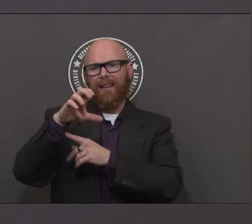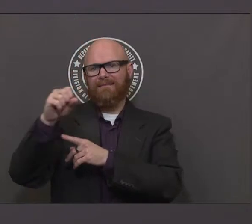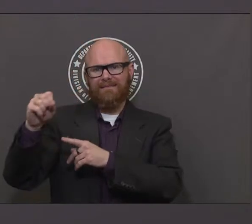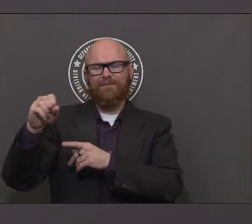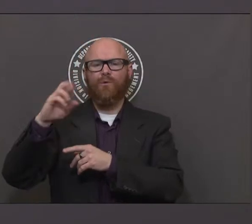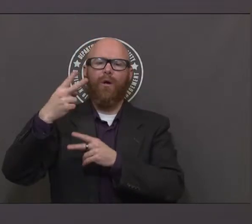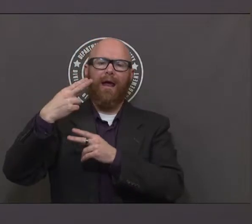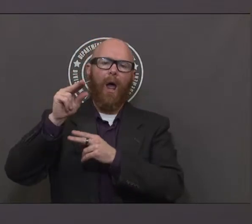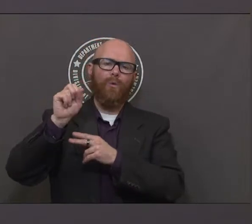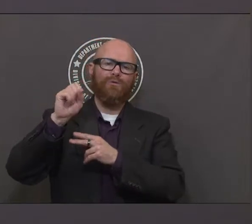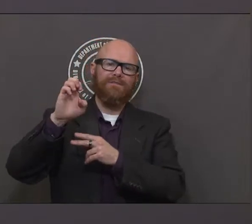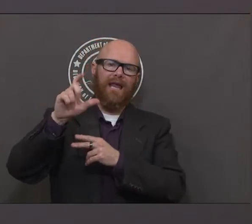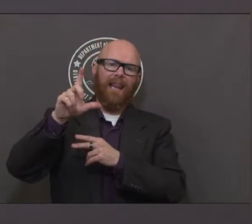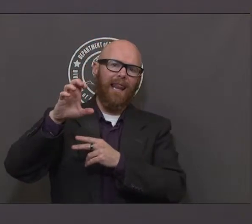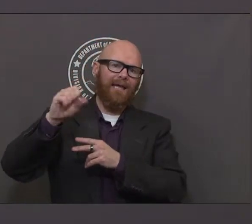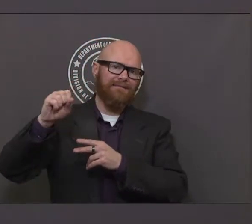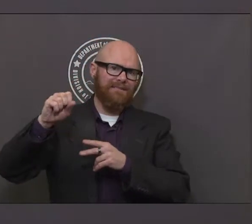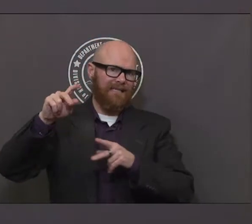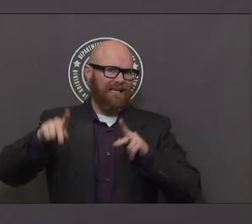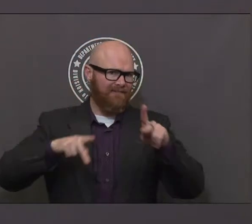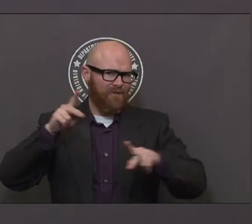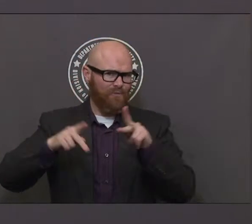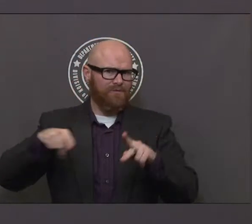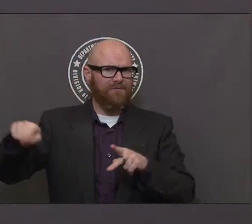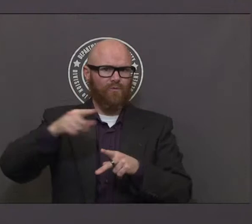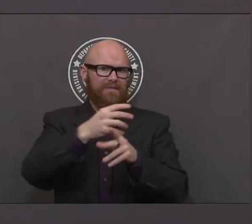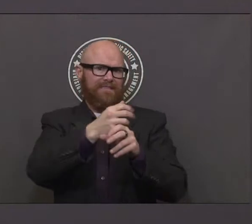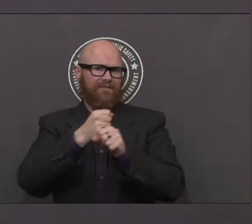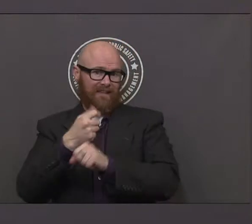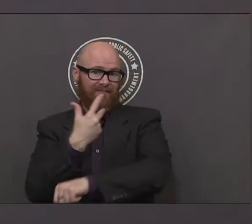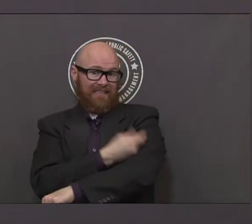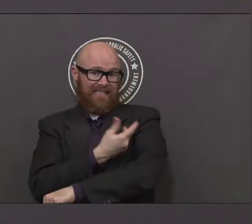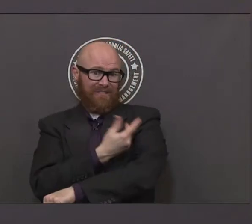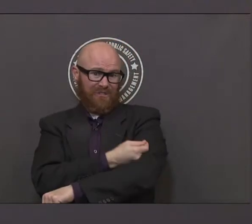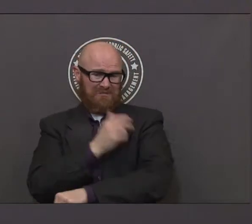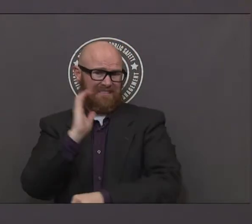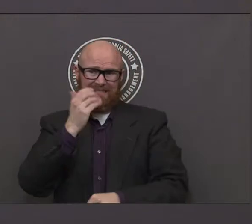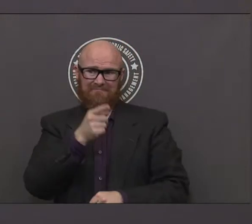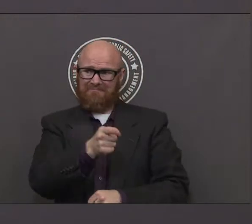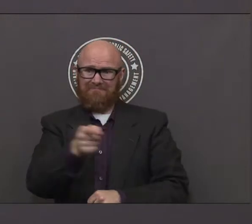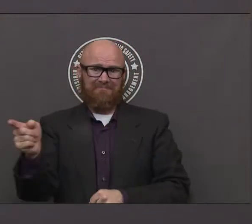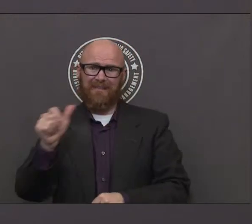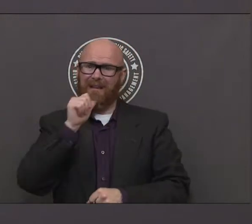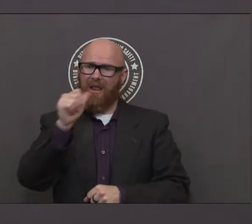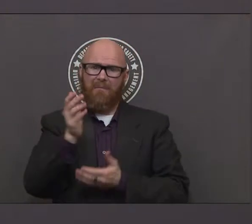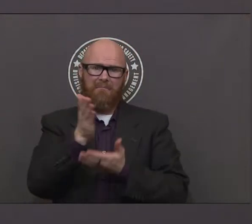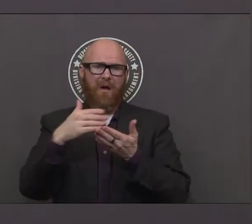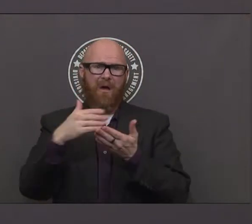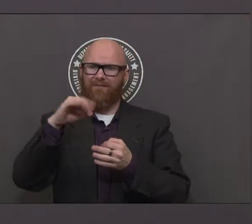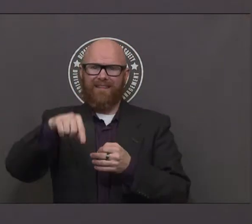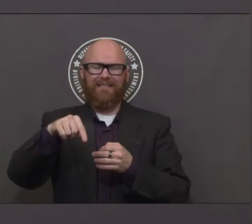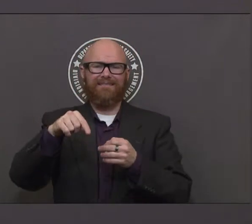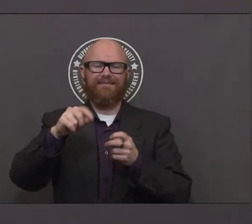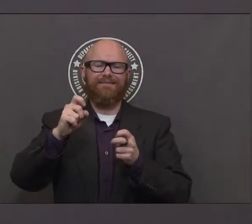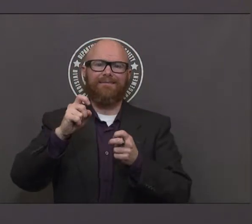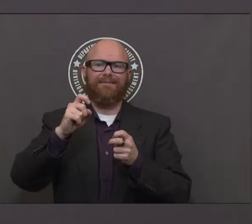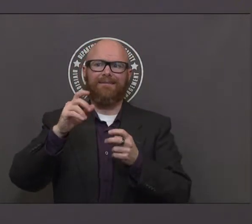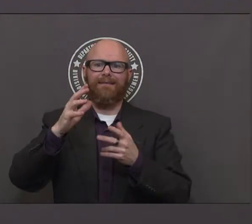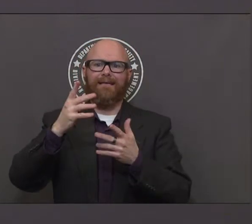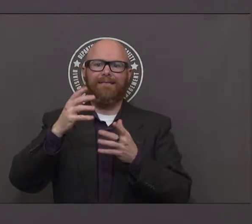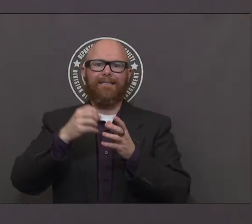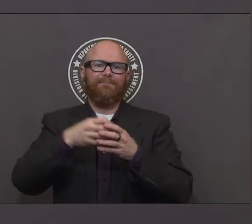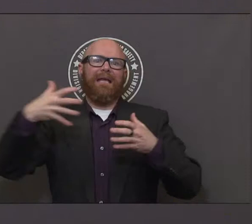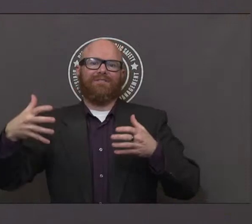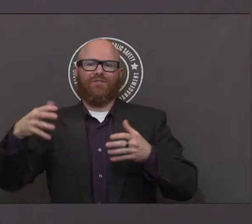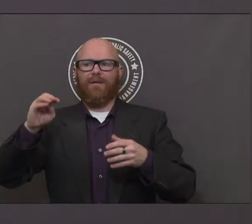houseless individuals getting the vaccine. It doesn't sound like they'll be part of this expansion that's coming on March 1st,